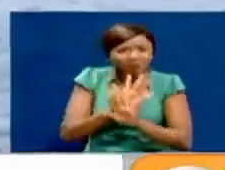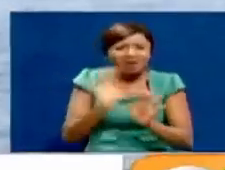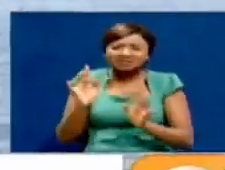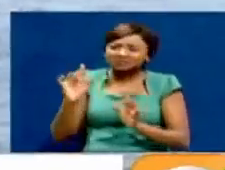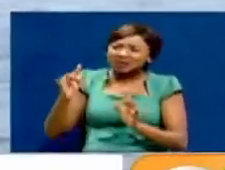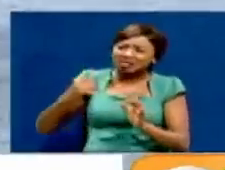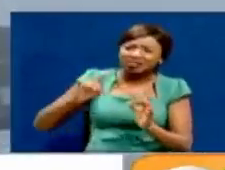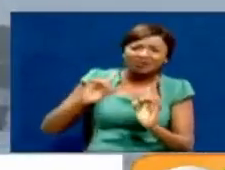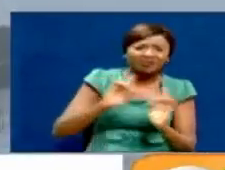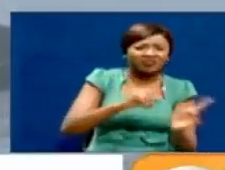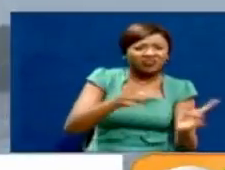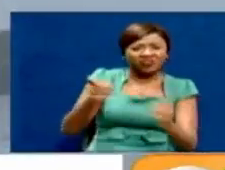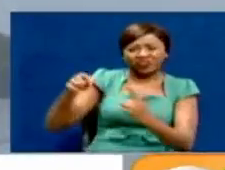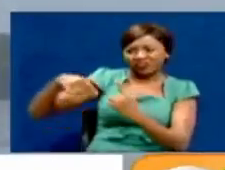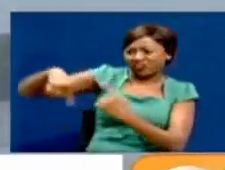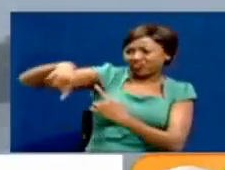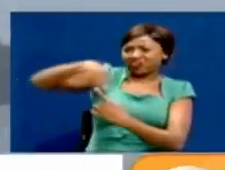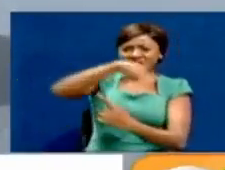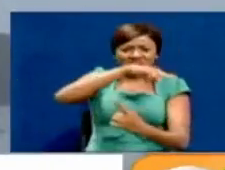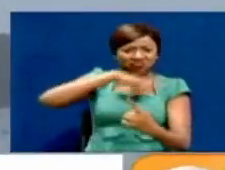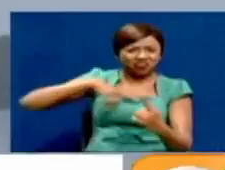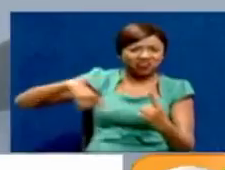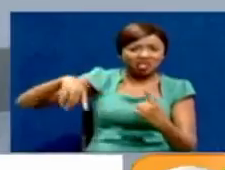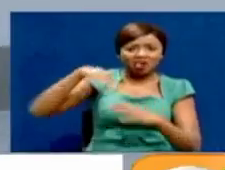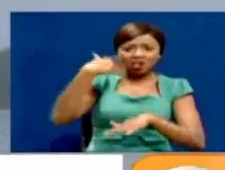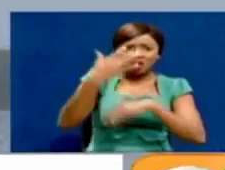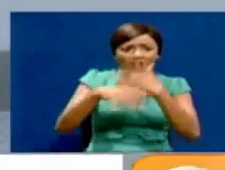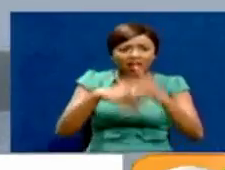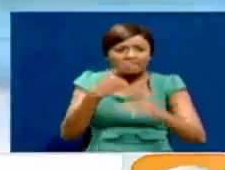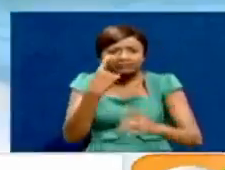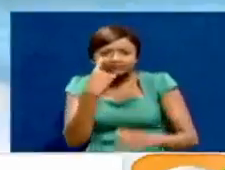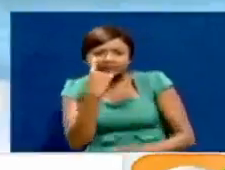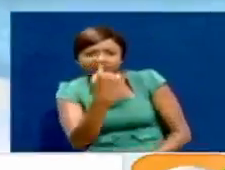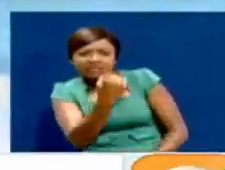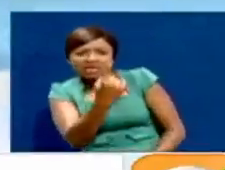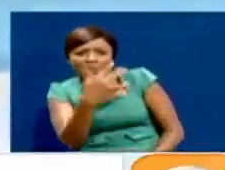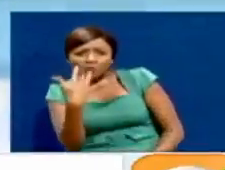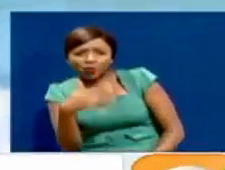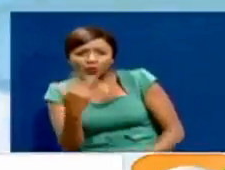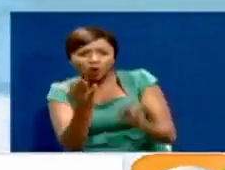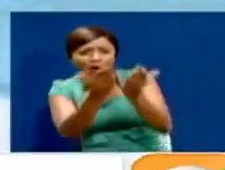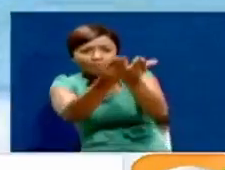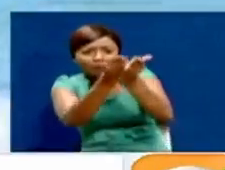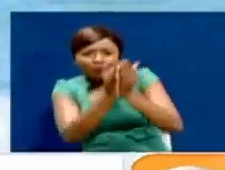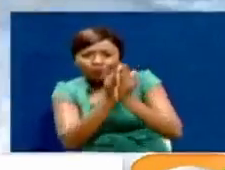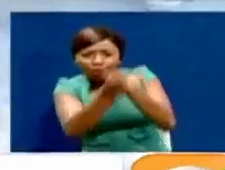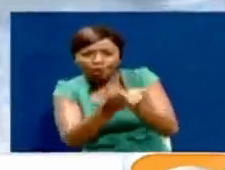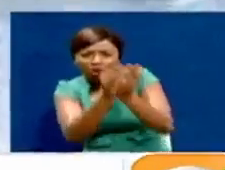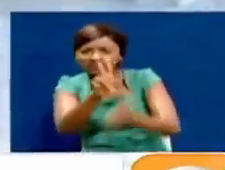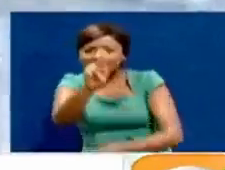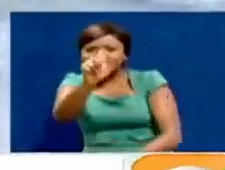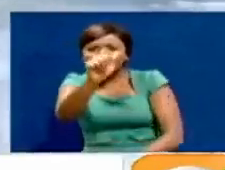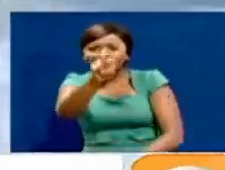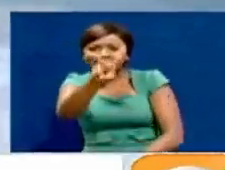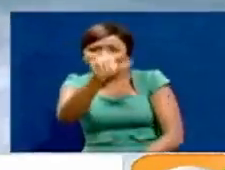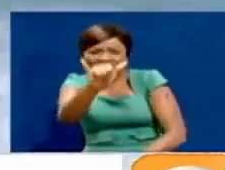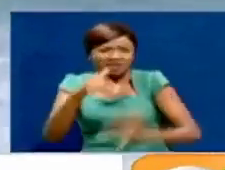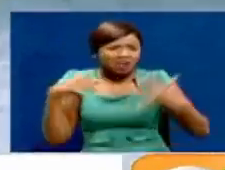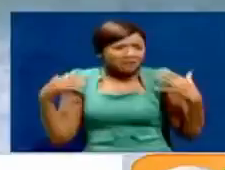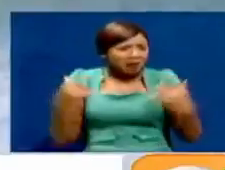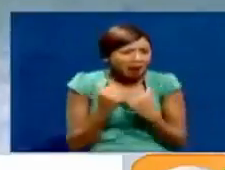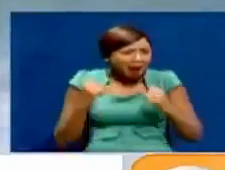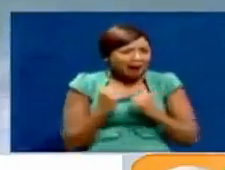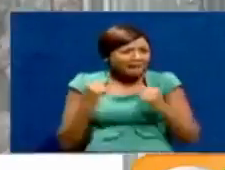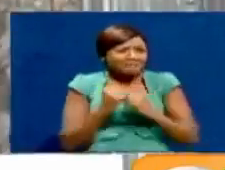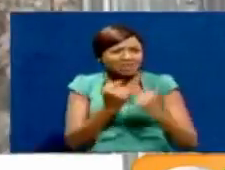ocean for a whole week and were elated when they spotted a team of Navy soldiers patrolling the deep sea, but their joy